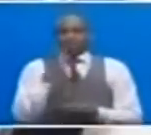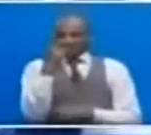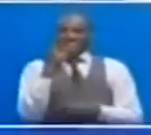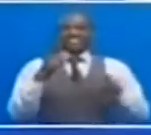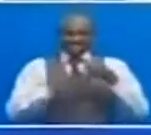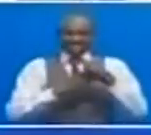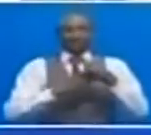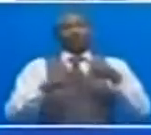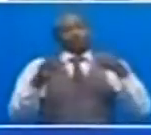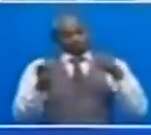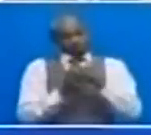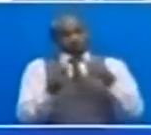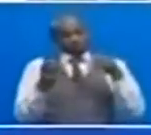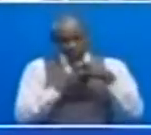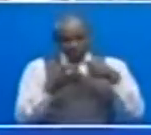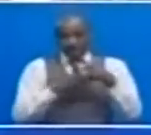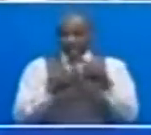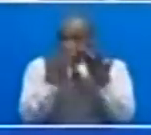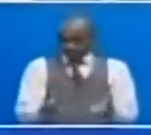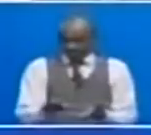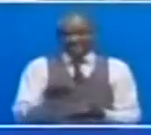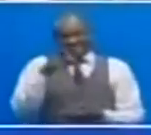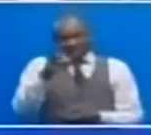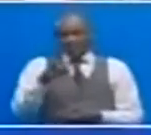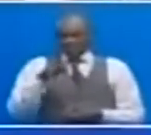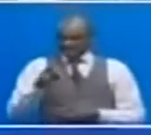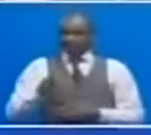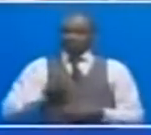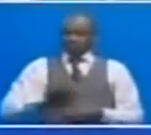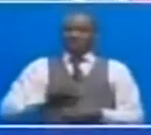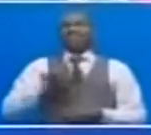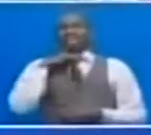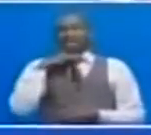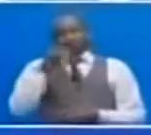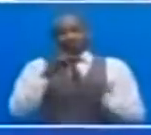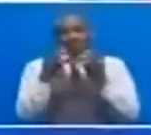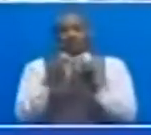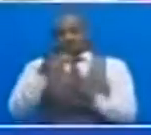26th of July, and a grisly accident rudely snatches Martin Jeri from her family.